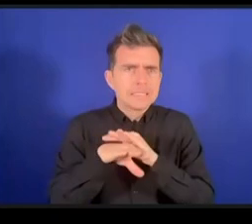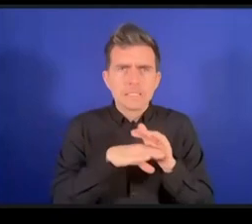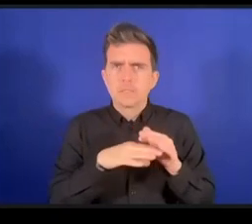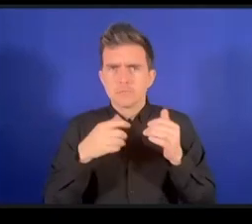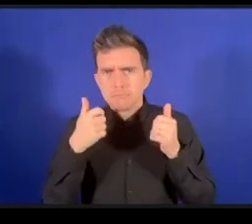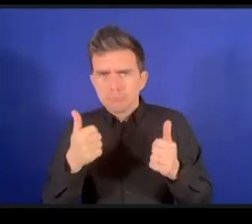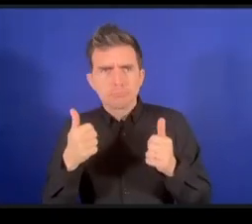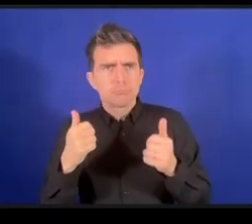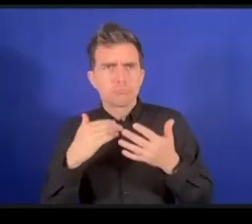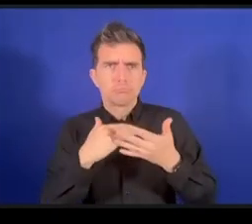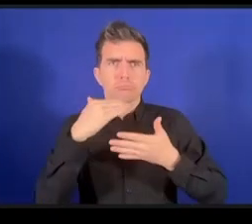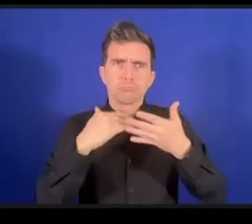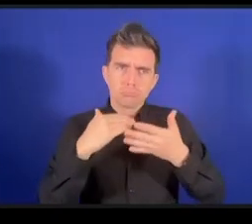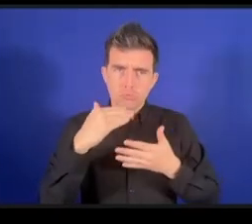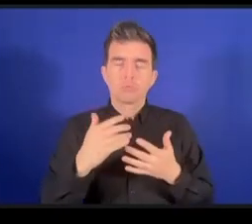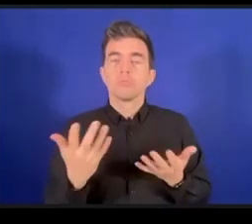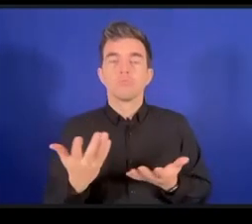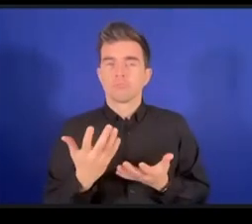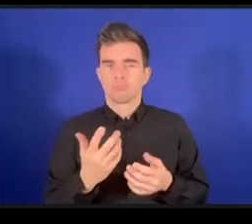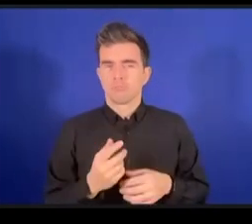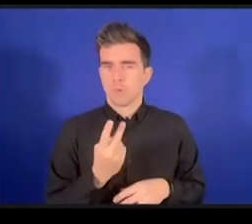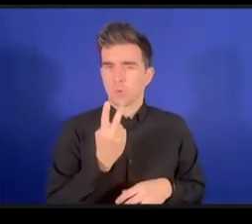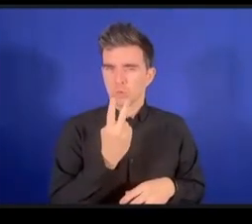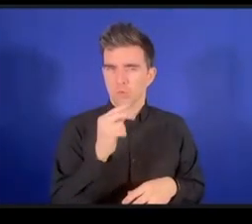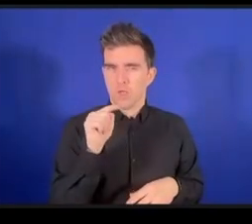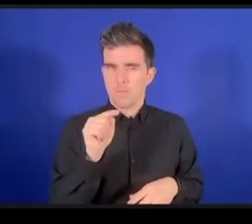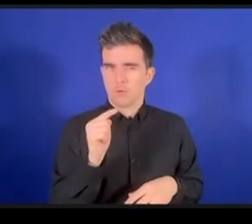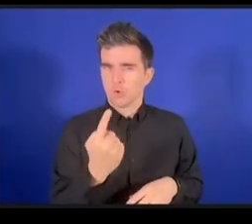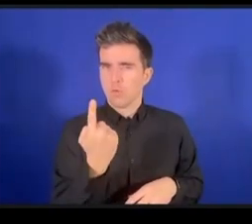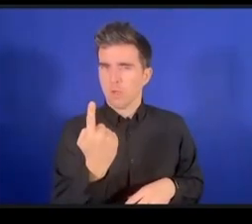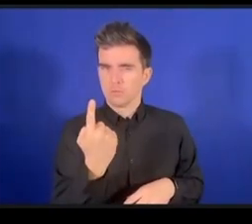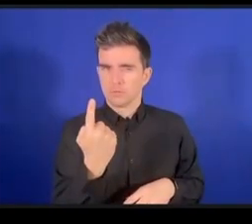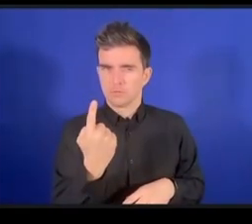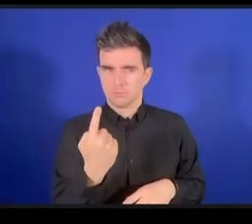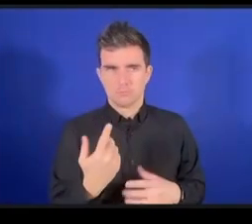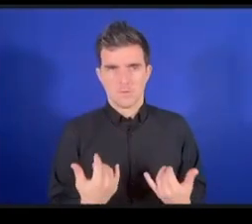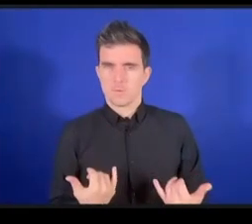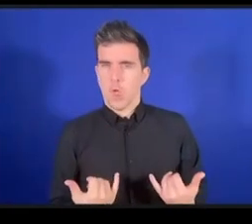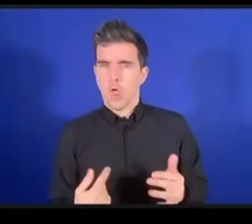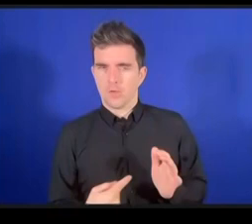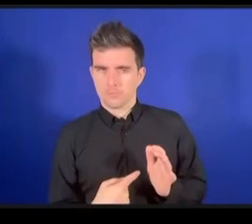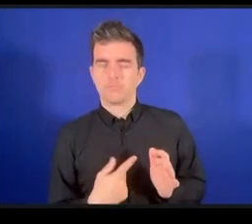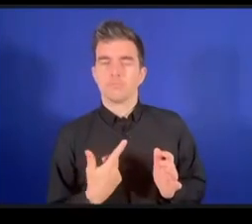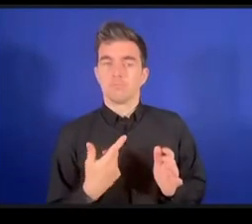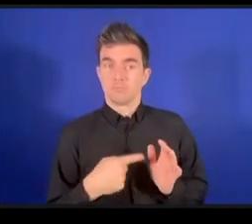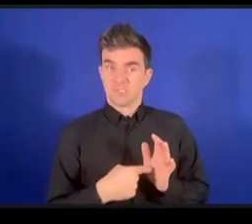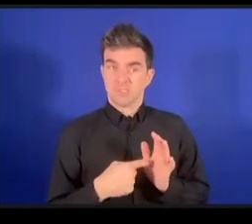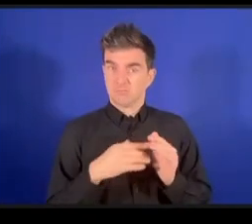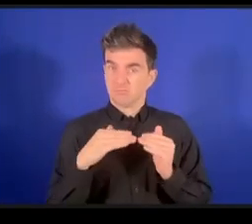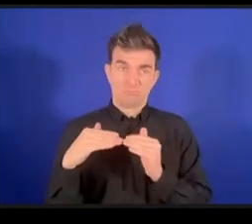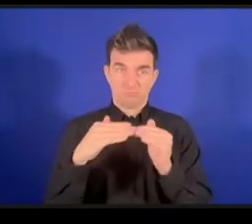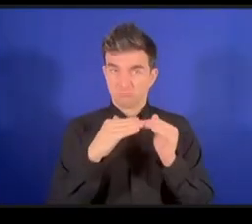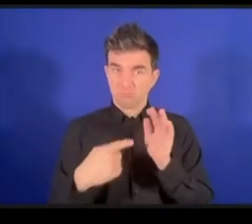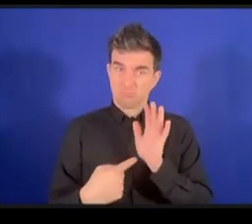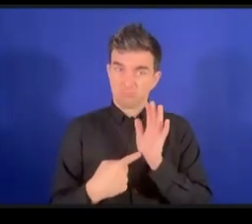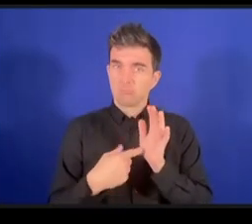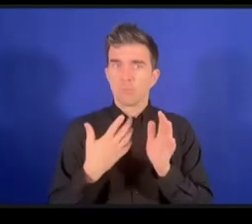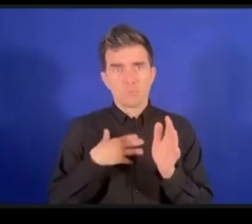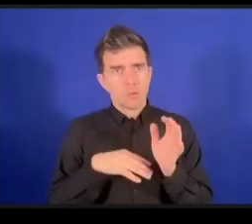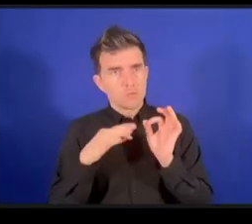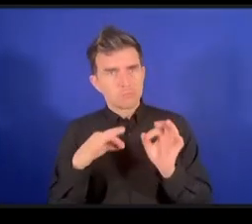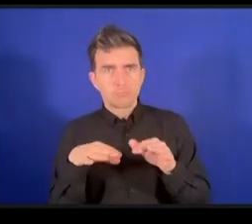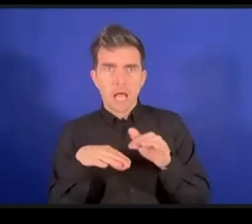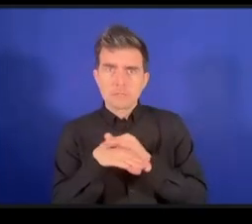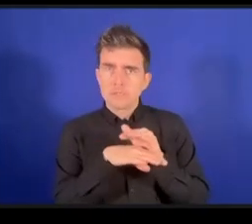develop accessible websites, online platforms, mobile apps, etc. In an accessible way for